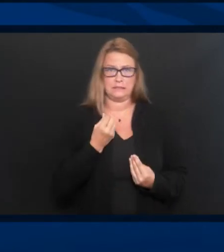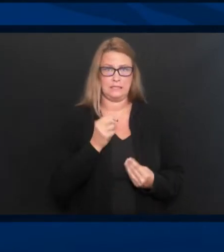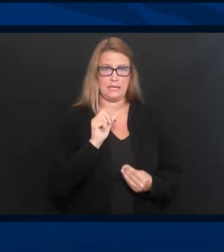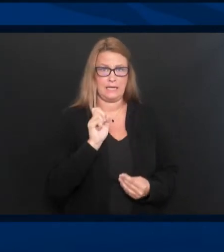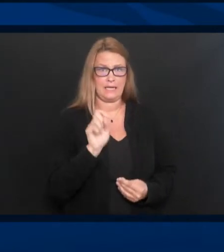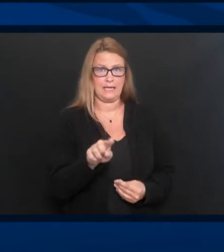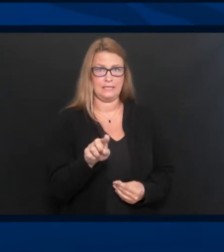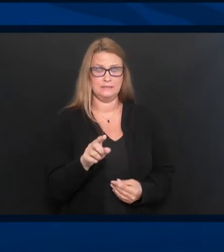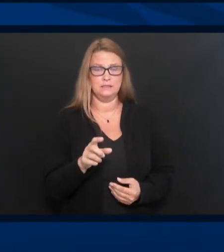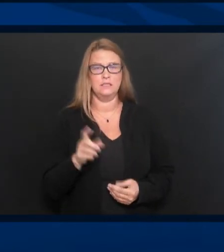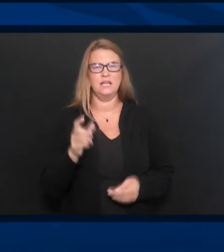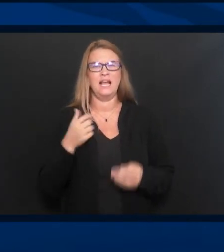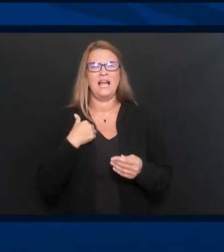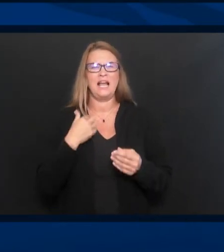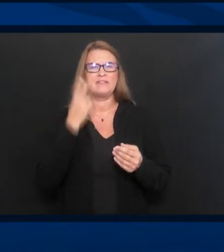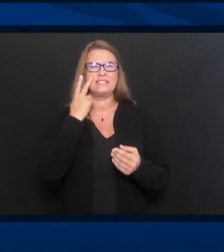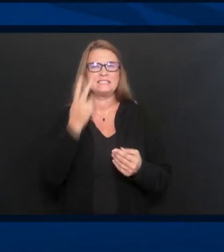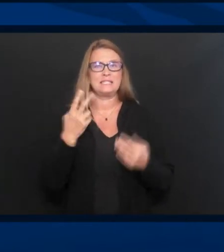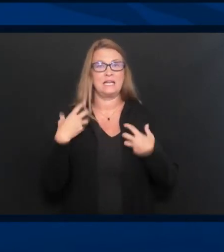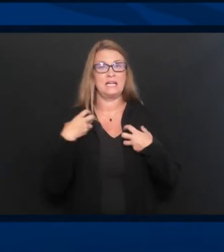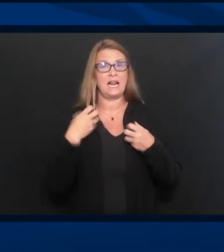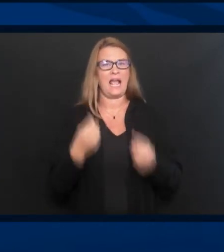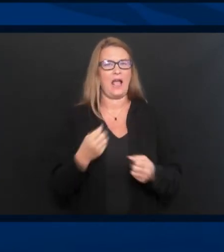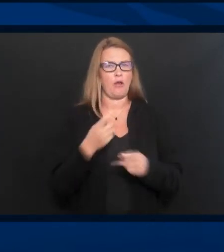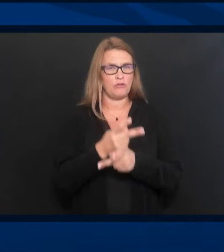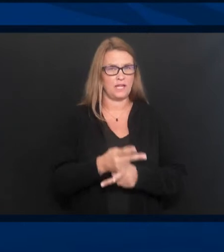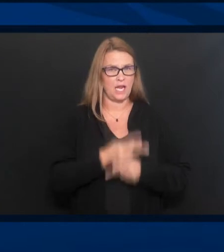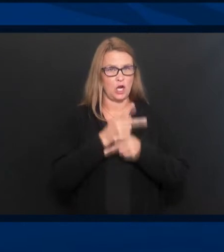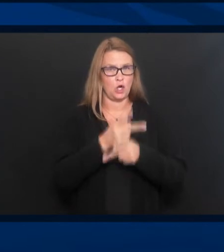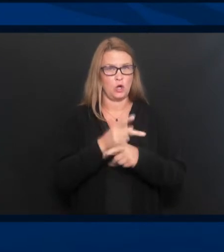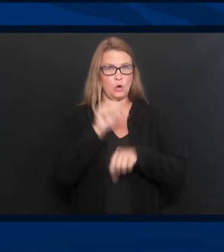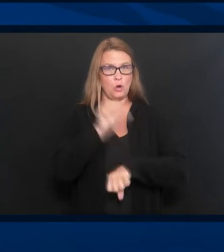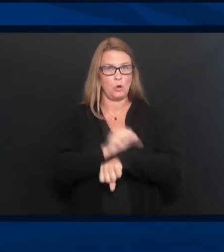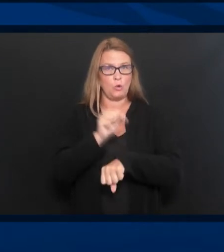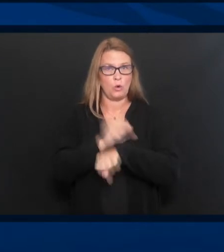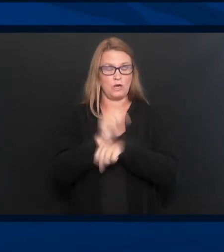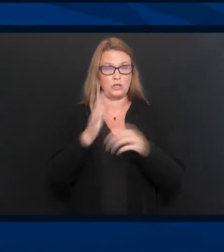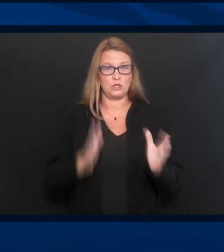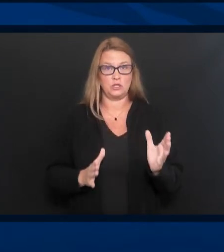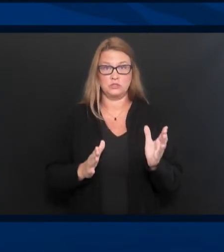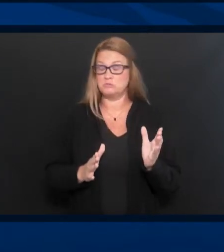There are a number of healthcare workers that have opted not to get the vaccine.